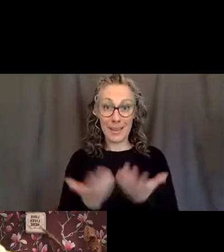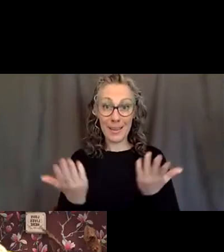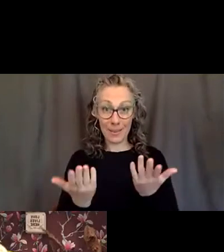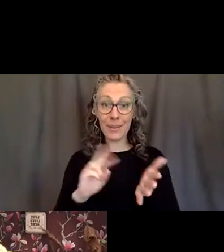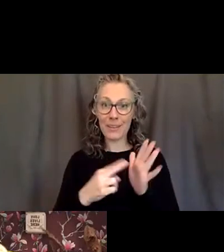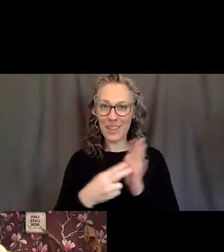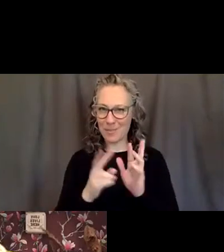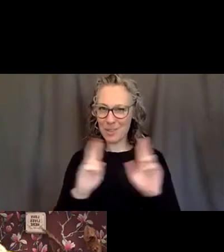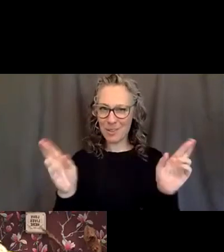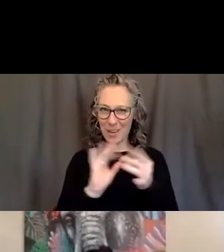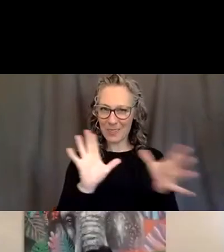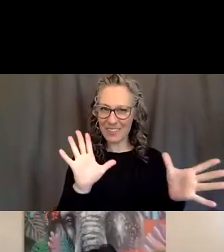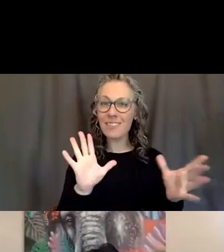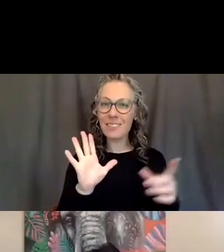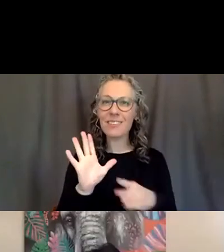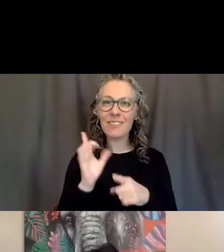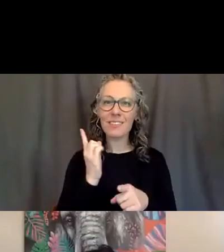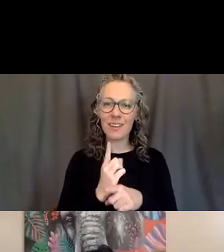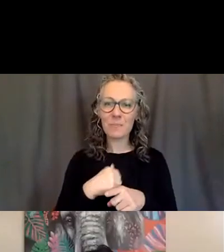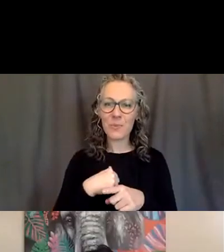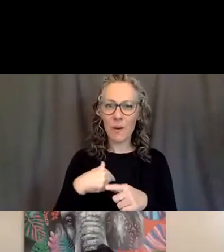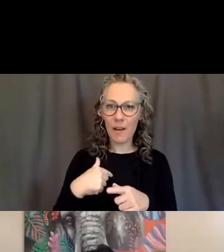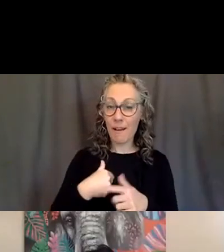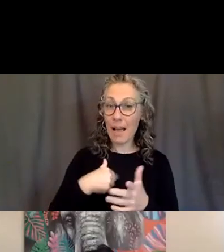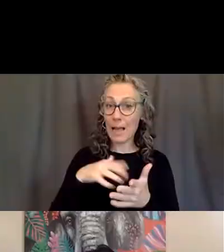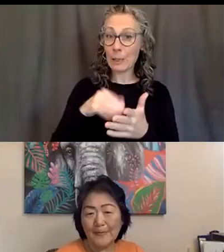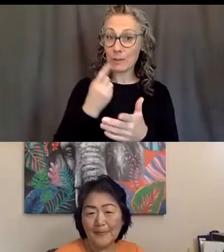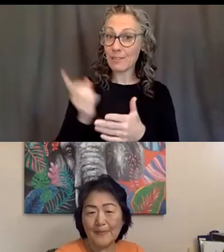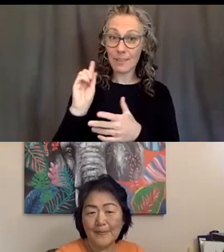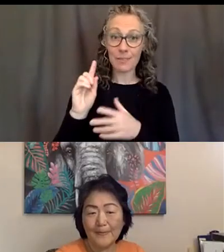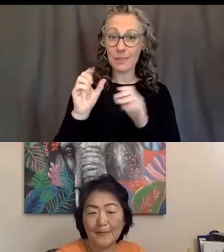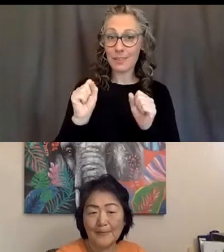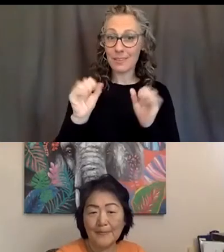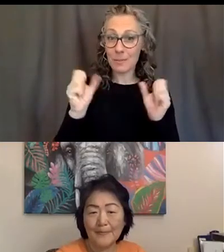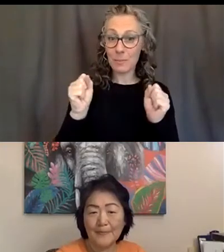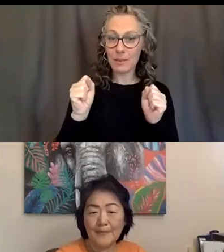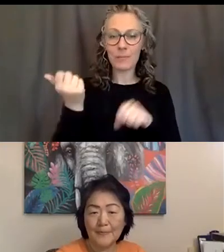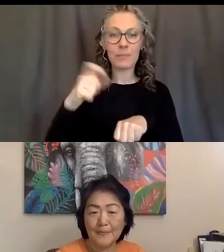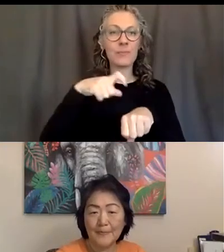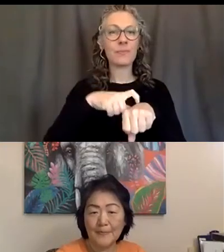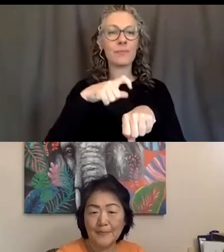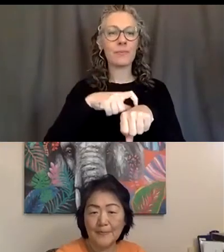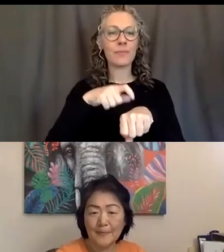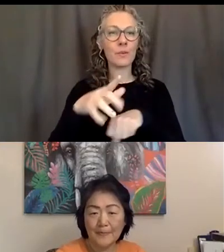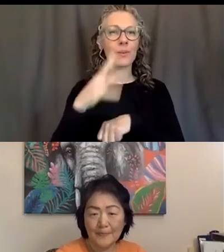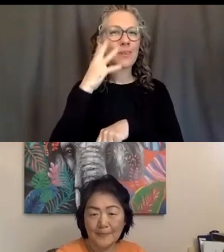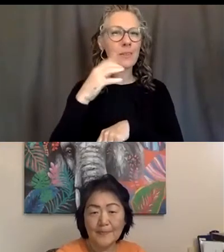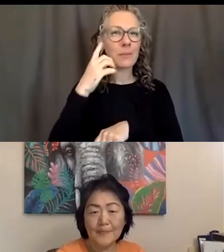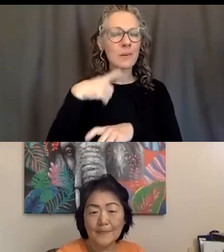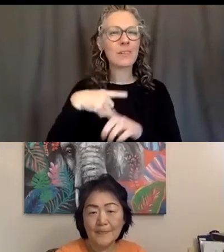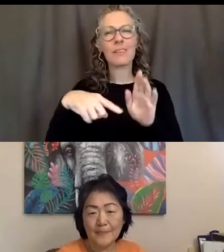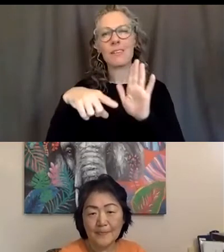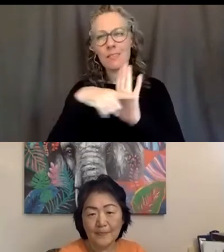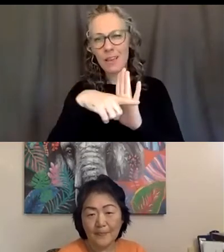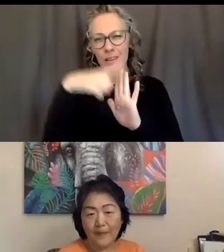you're ready to release it. So I learned this last week, and it's incredible. Anytime you go through a negative thought or